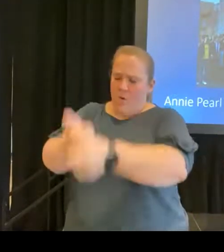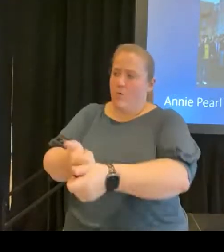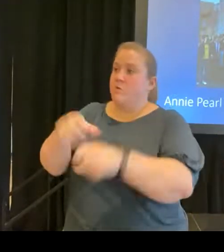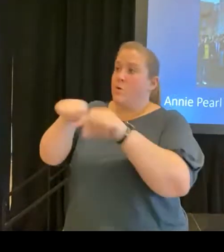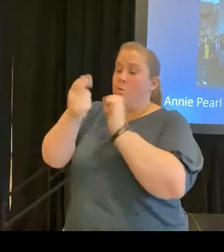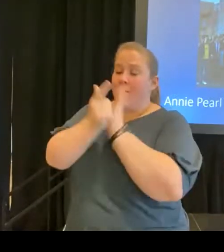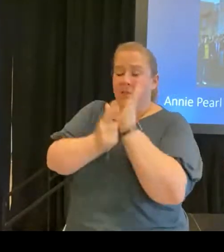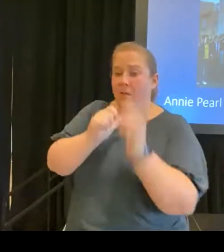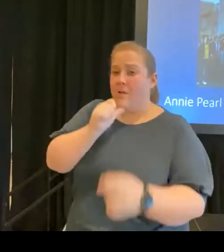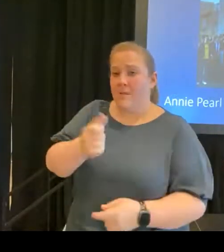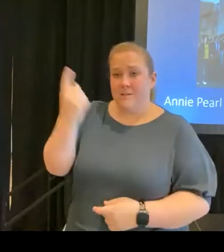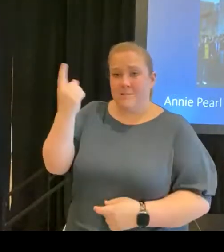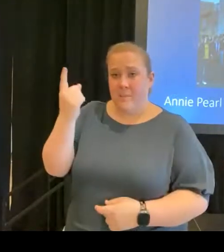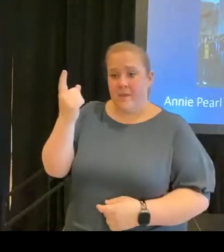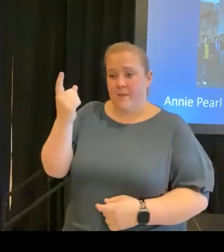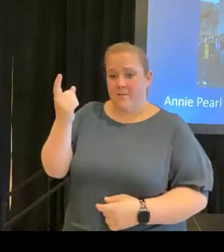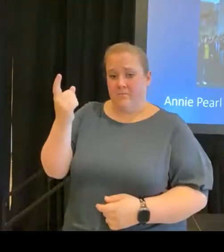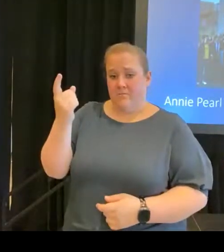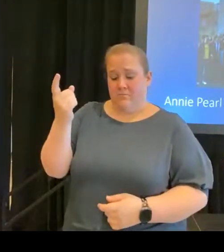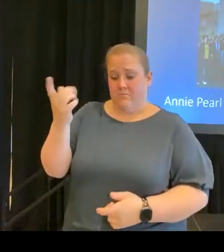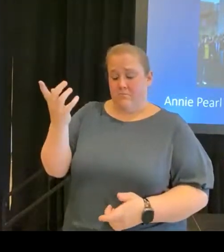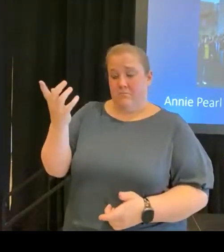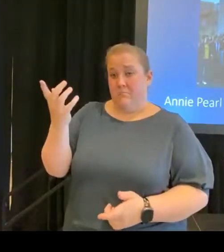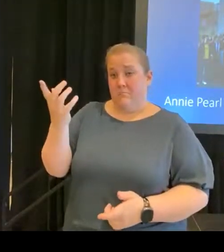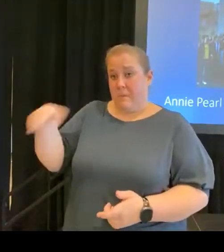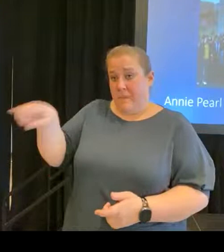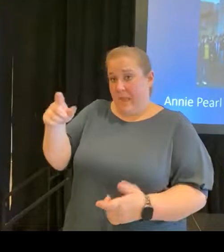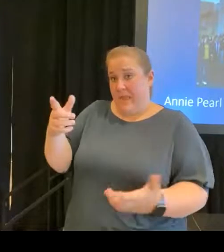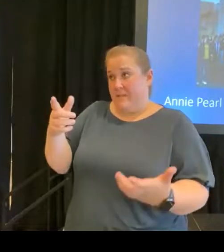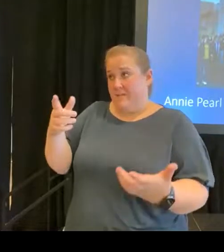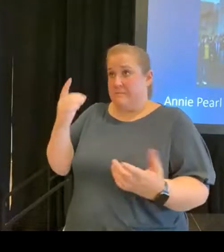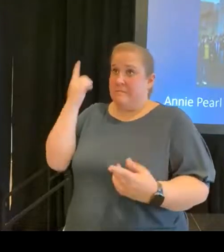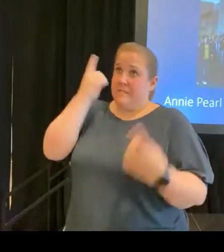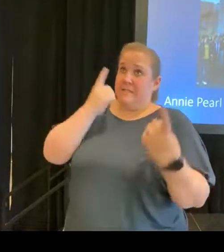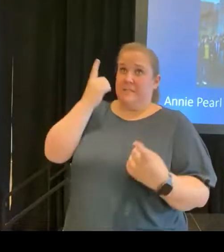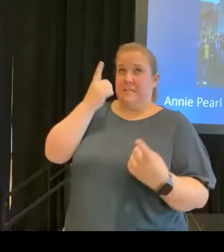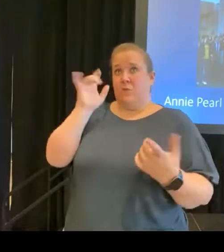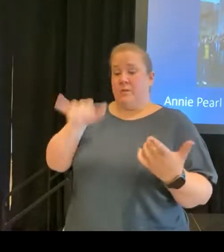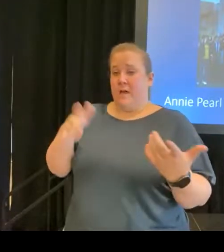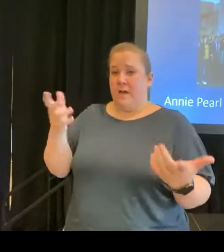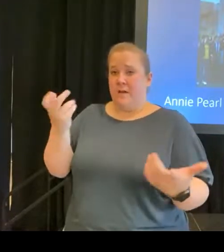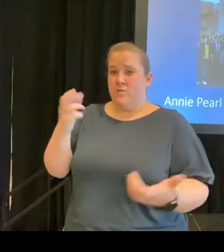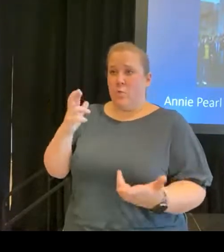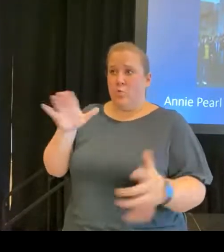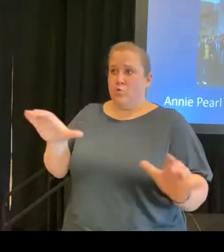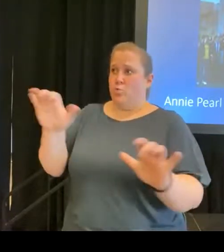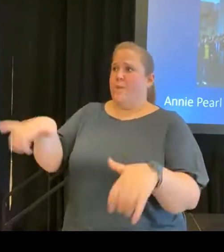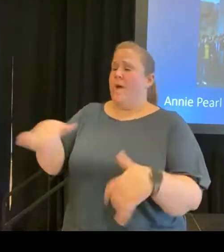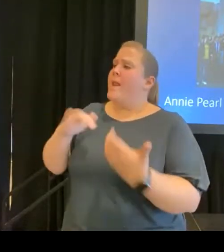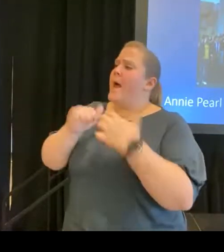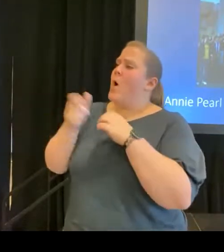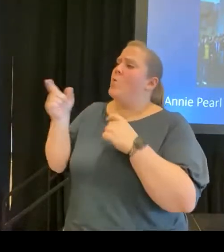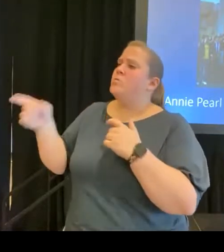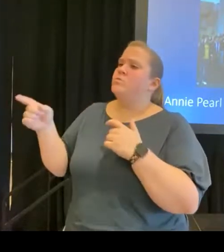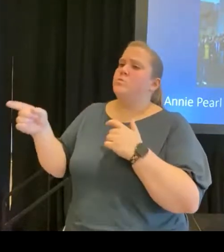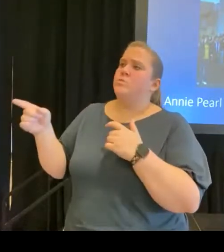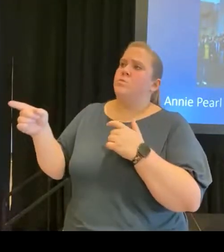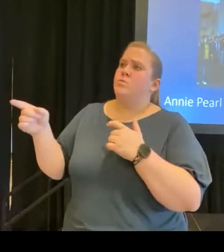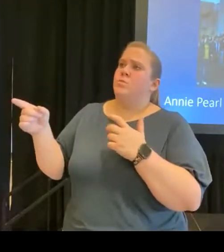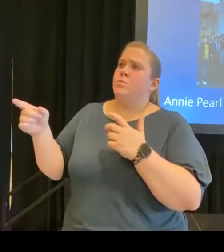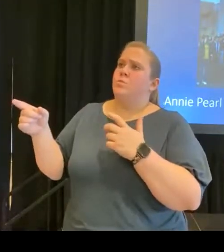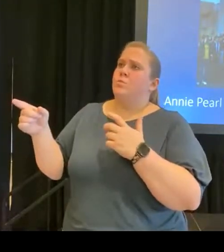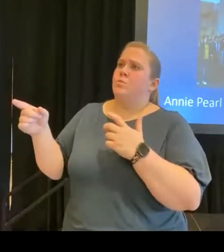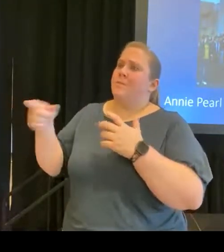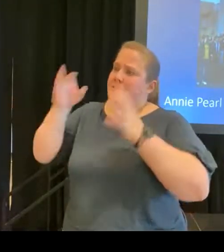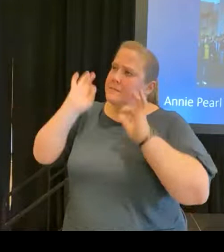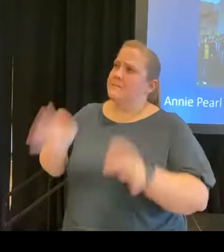law may not be something that they would ever consider or ever do. So how did you come to